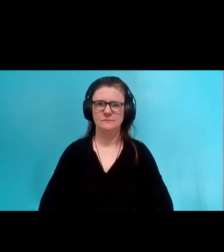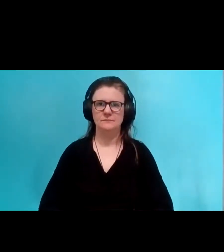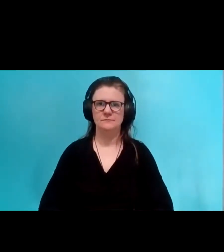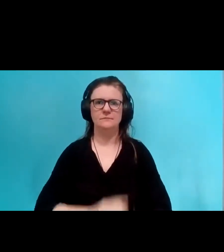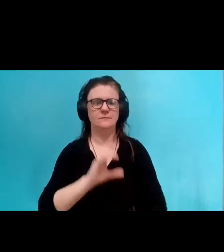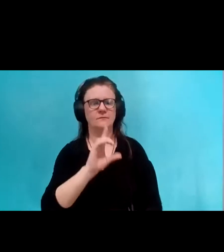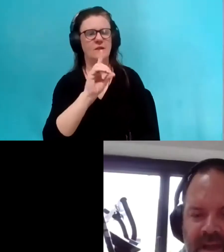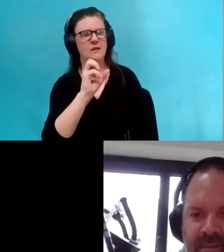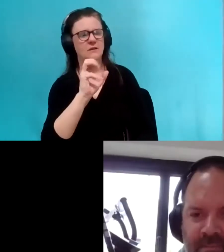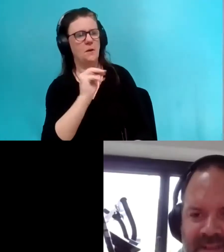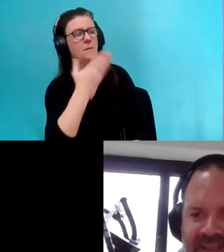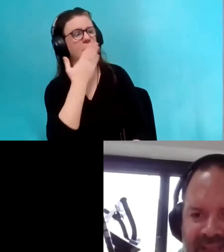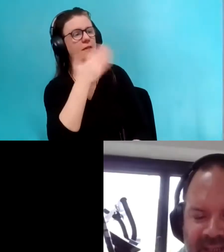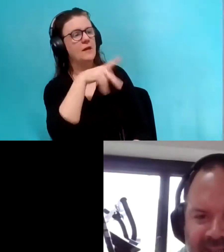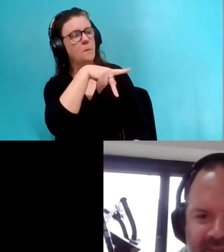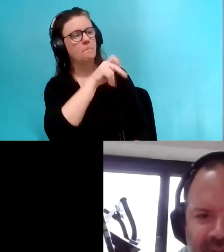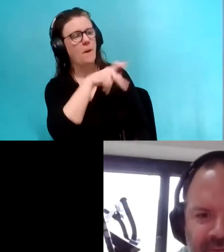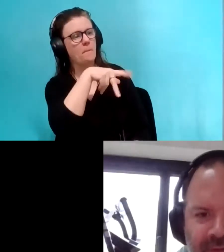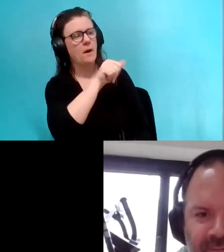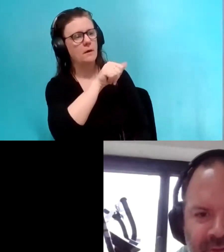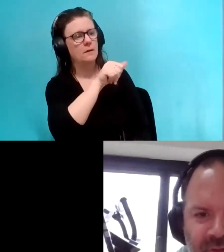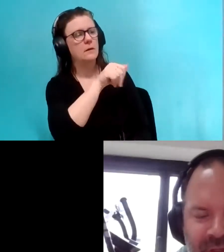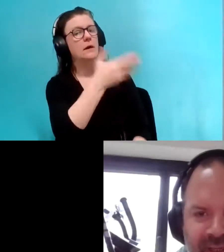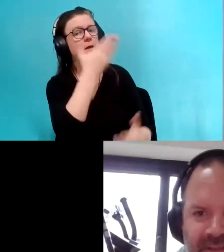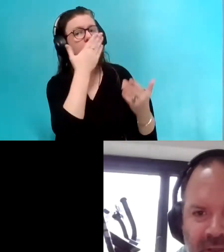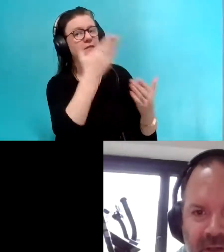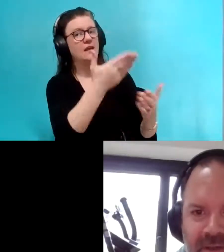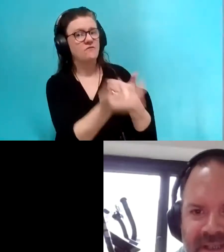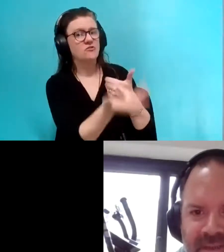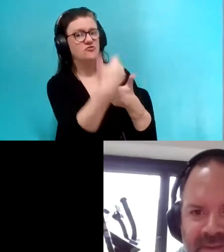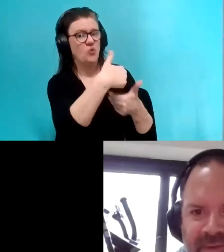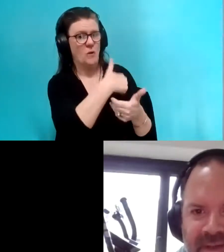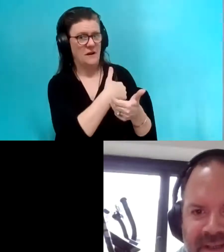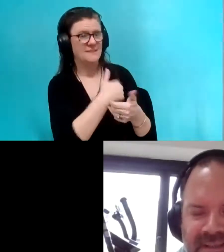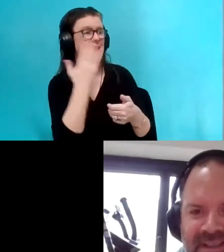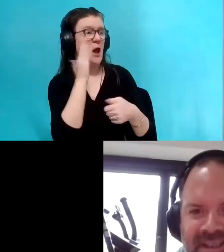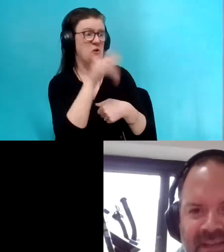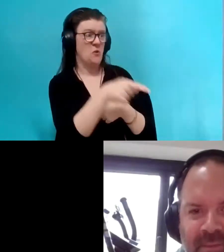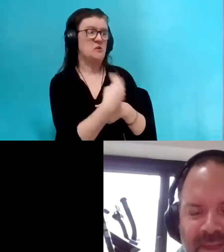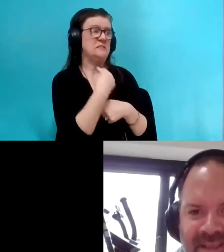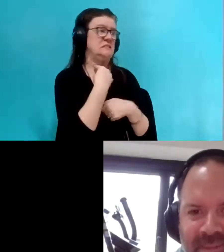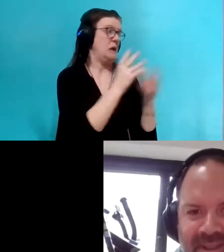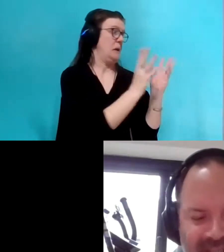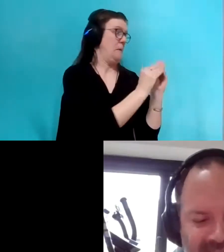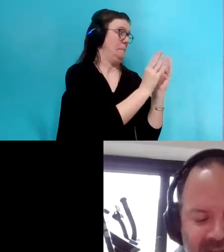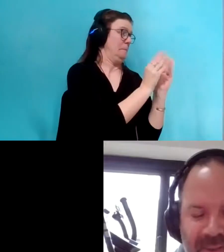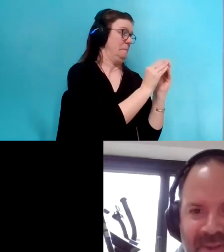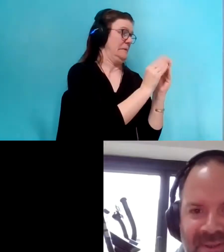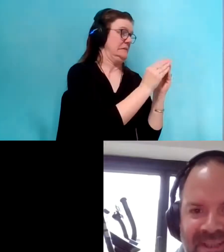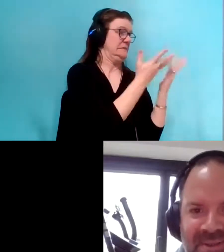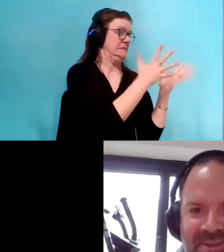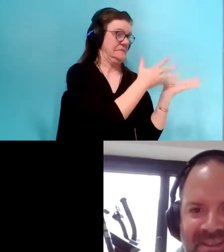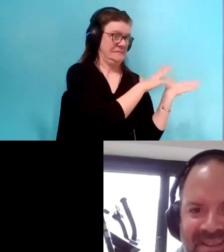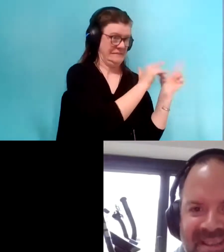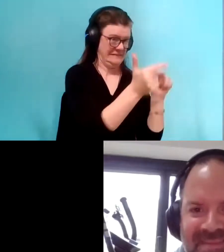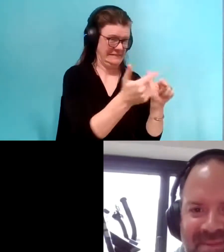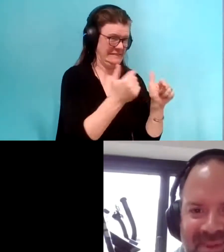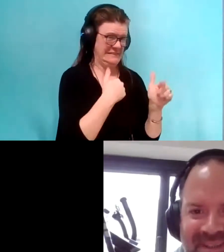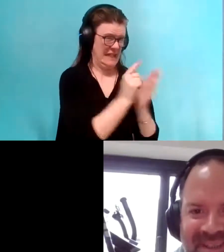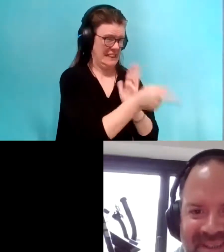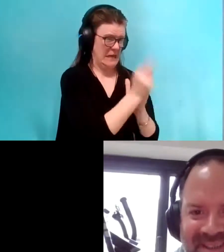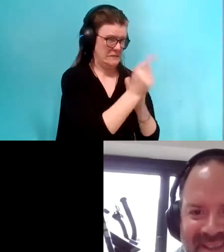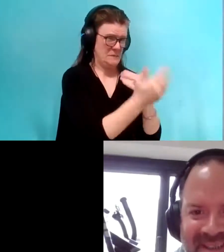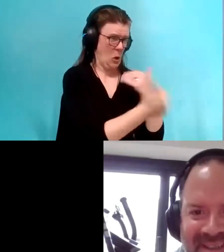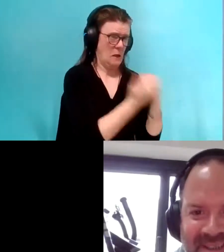Thank you so much, Papa, and particular thanks to you for joining us hot out of a senior level meeting, which I gather you were called into just